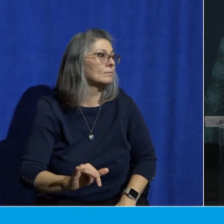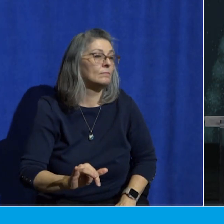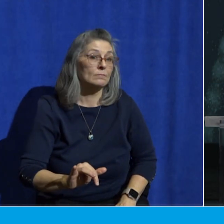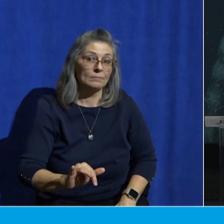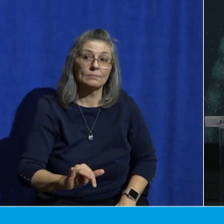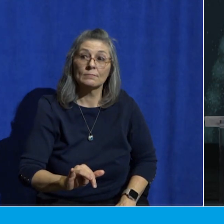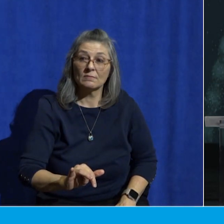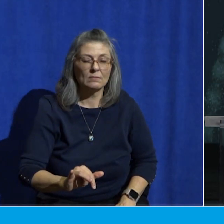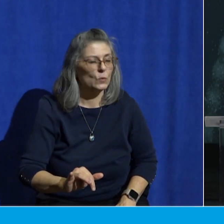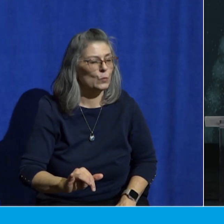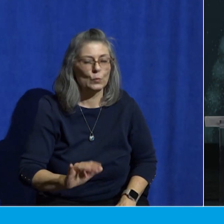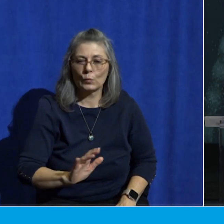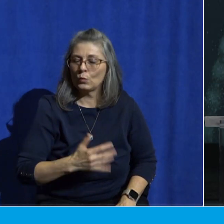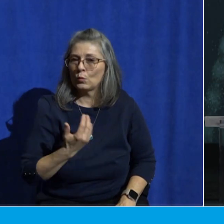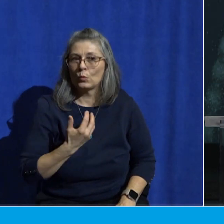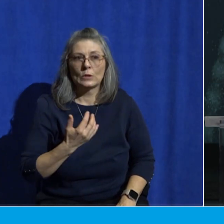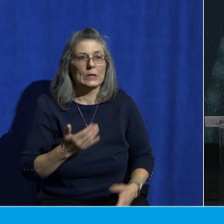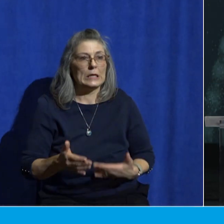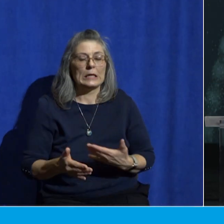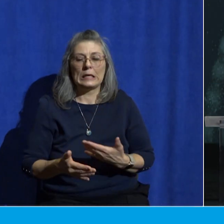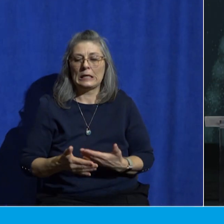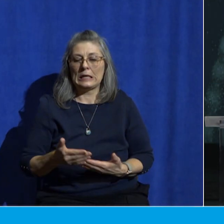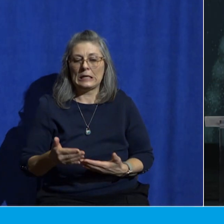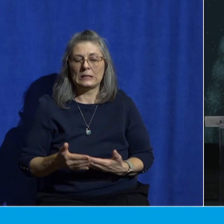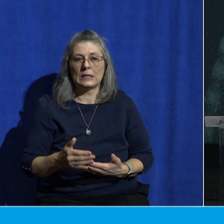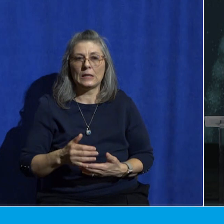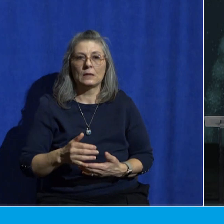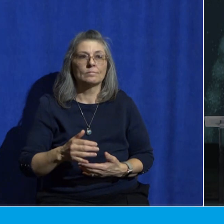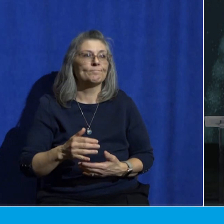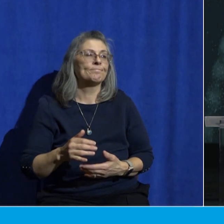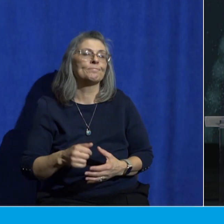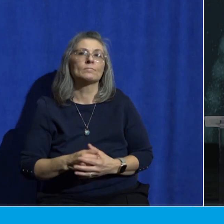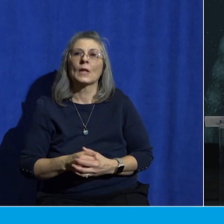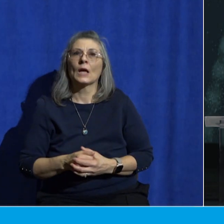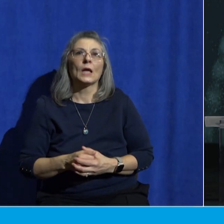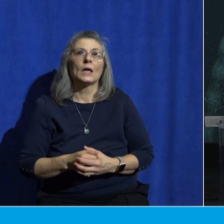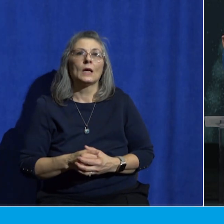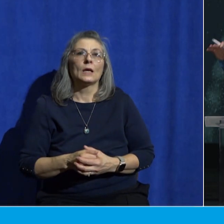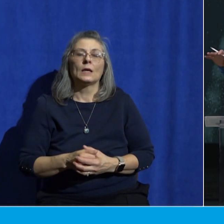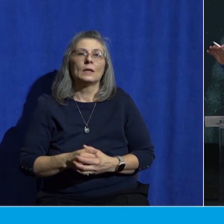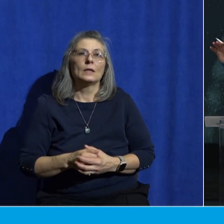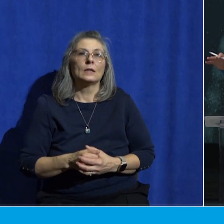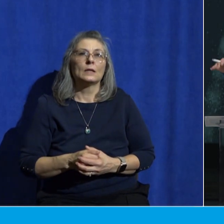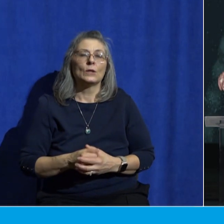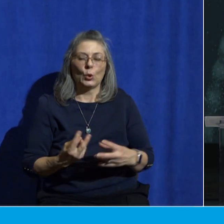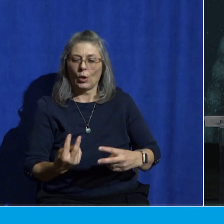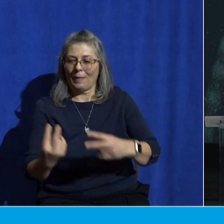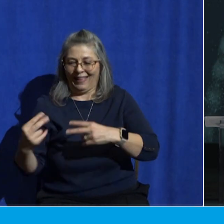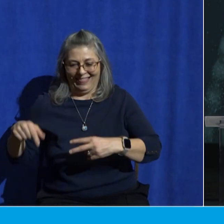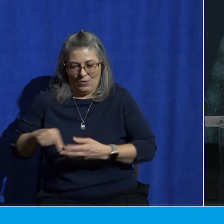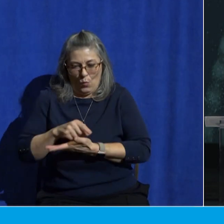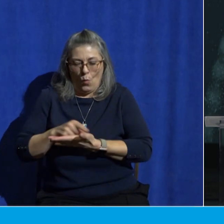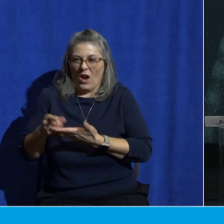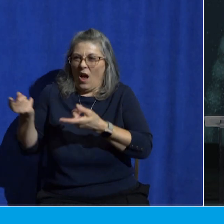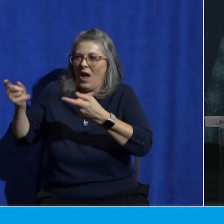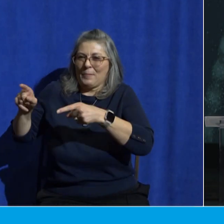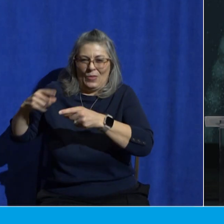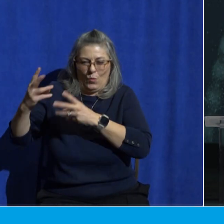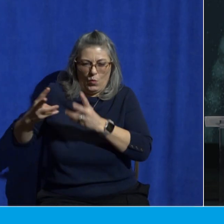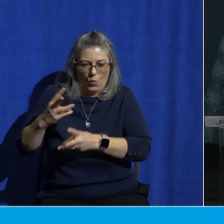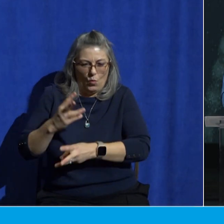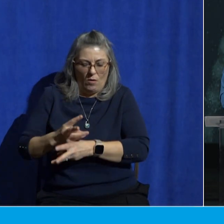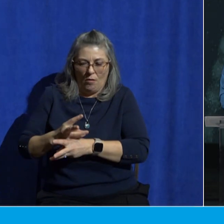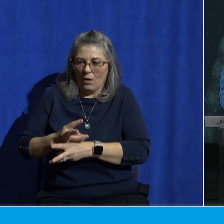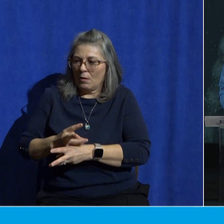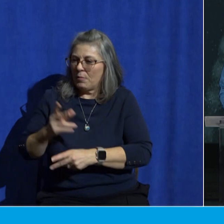It is so easy in weeks like this, when we see such evil in others,